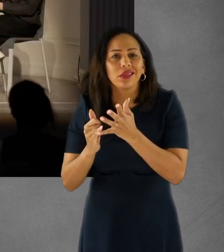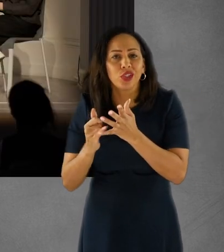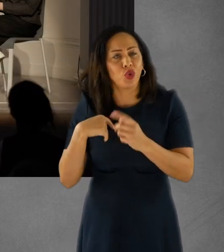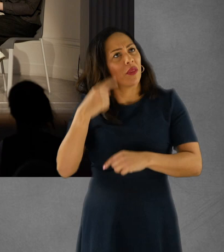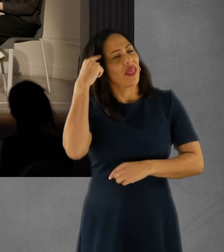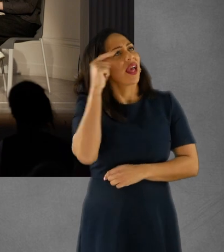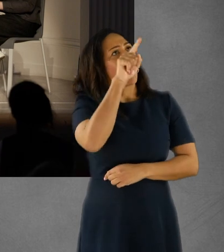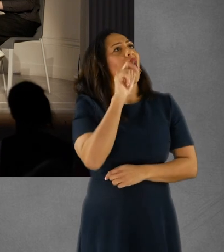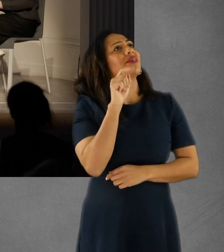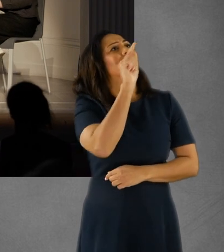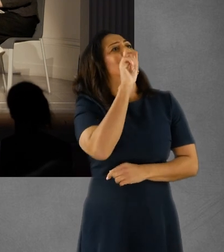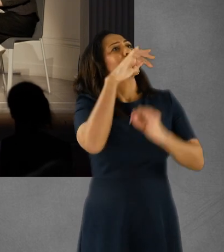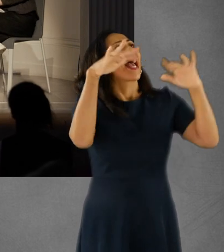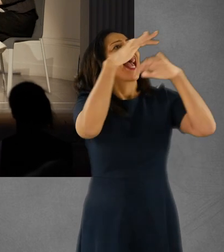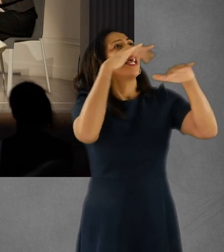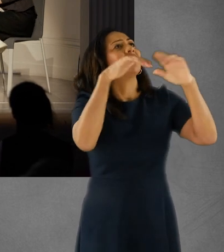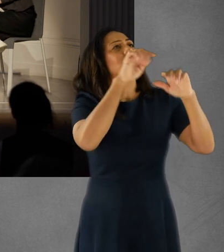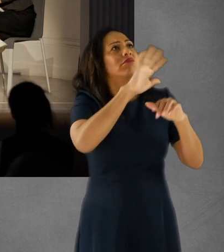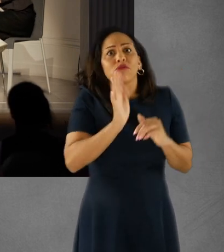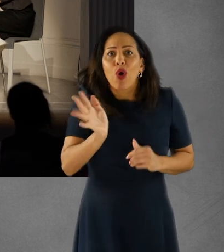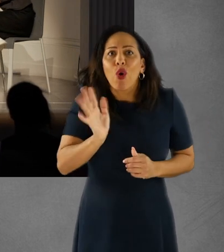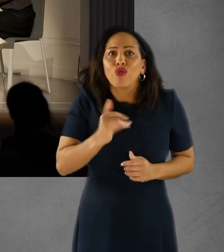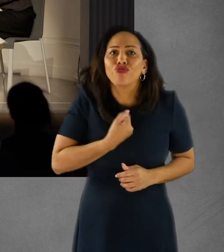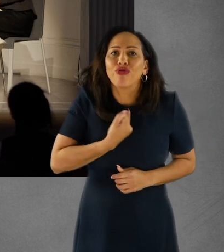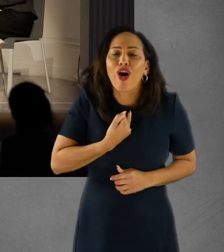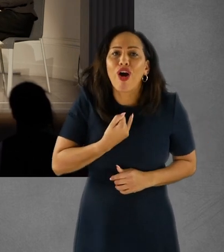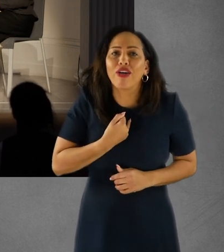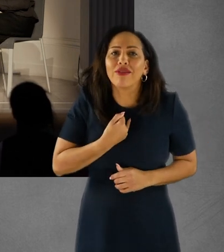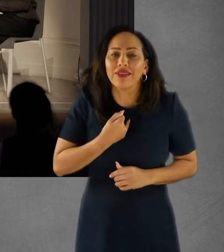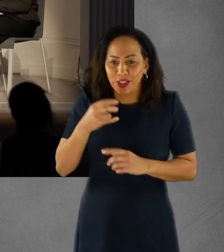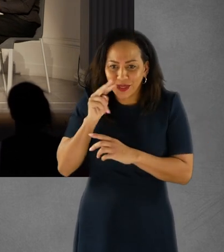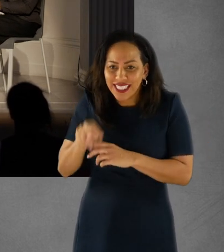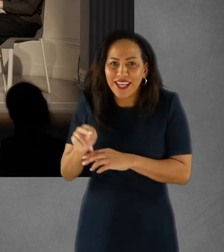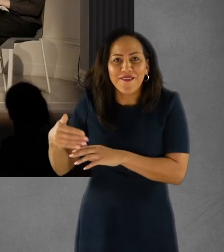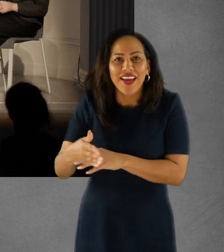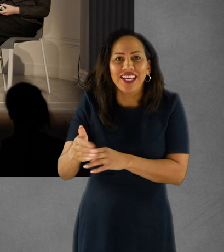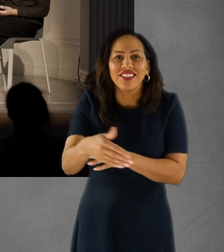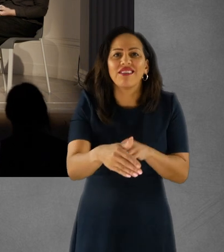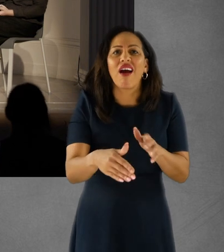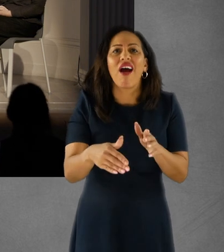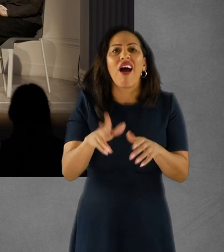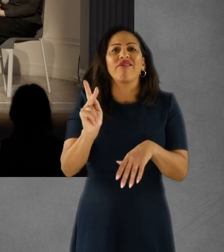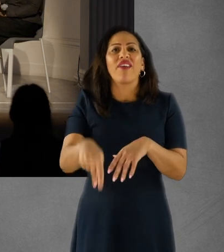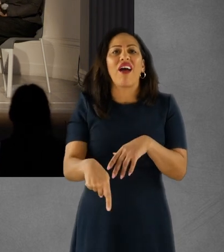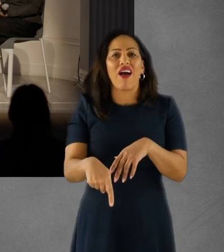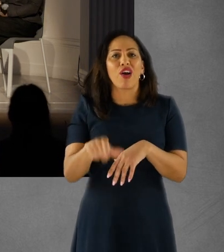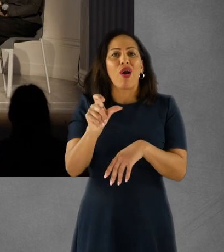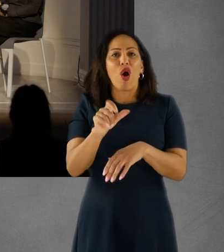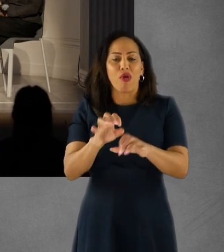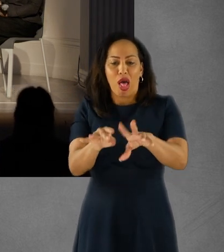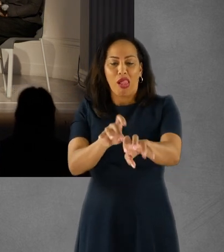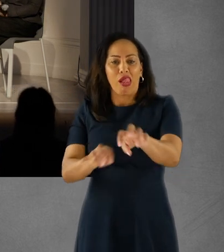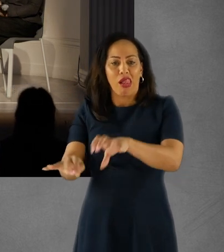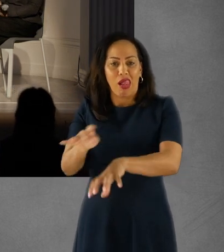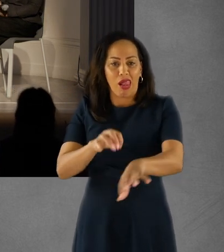not space. Yeah. I think the looking up to look down, so I guess the planetarium is looking up to look back, because the stars are like, you know, you're looking at a